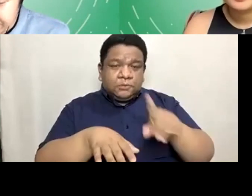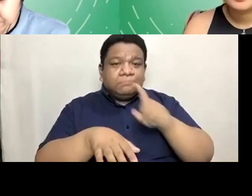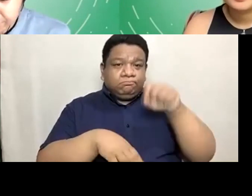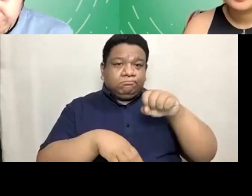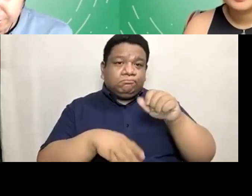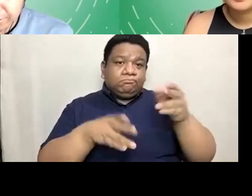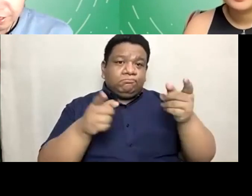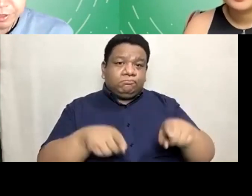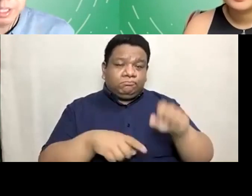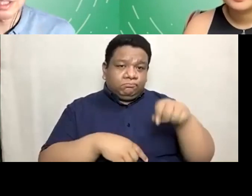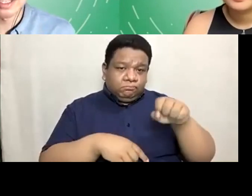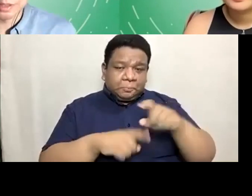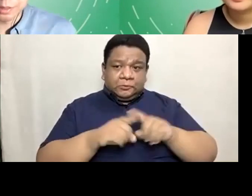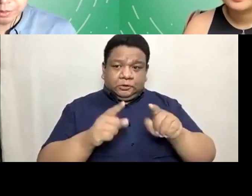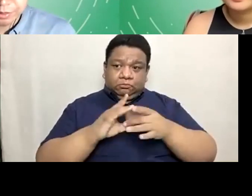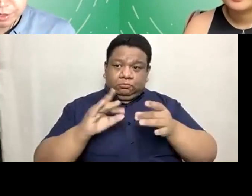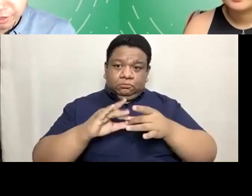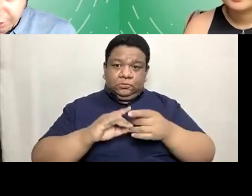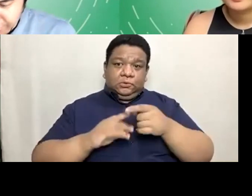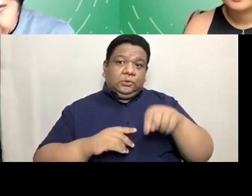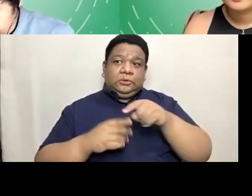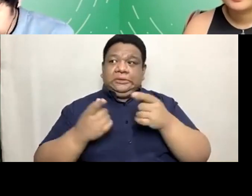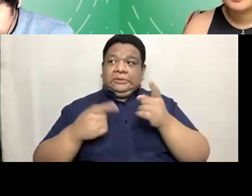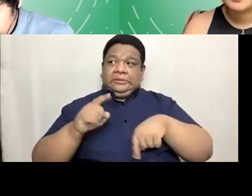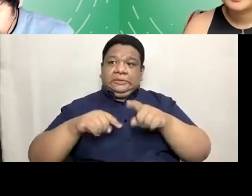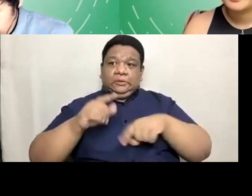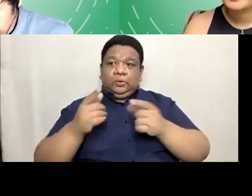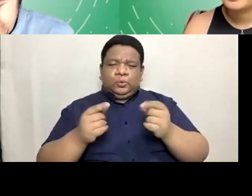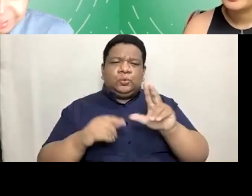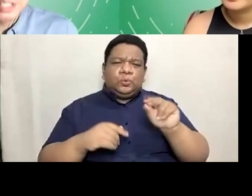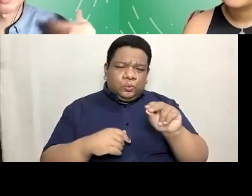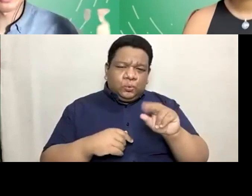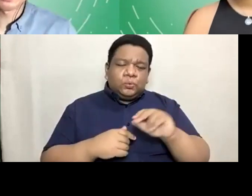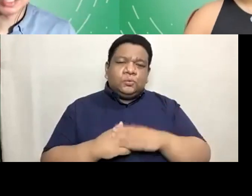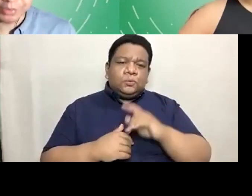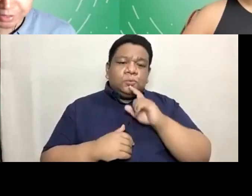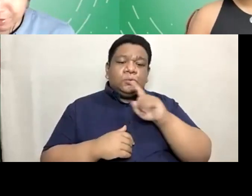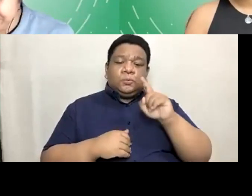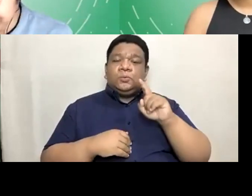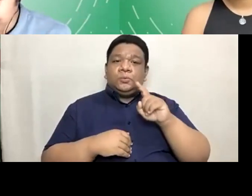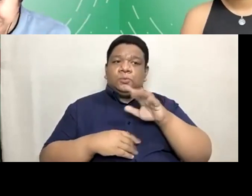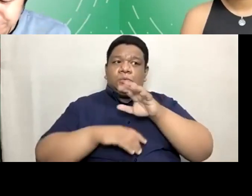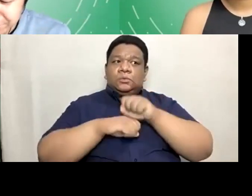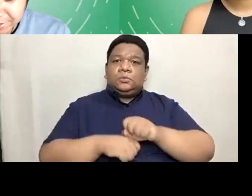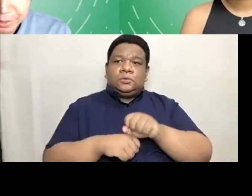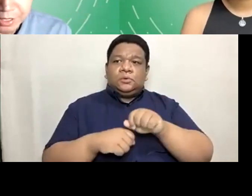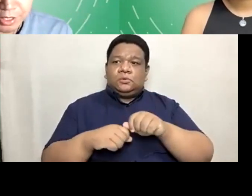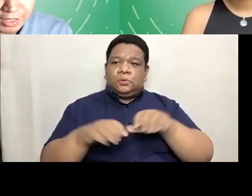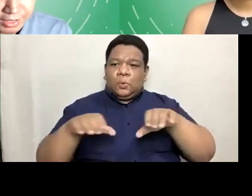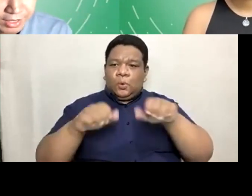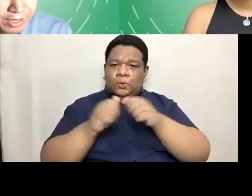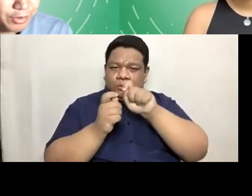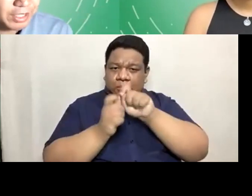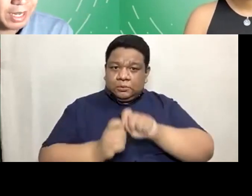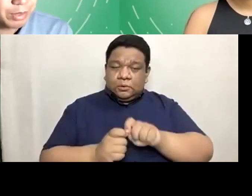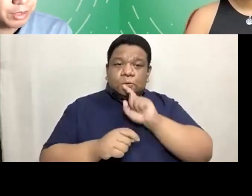that is not to say that there's nothing they can do. Uh, Usually it's easier if you work in specifics, because normally when I deal with this